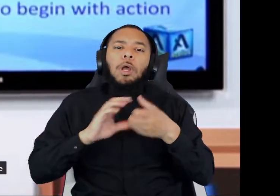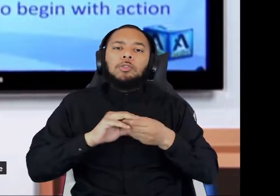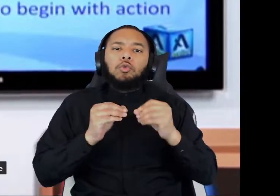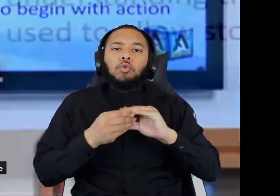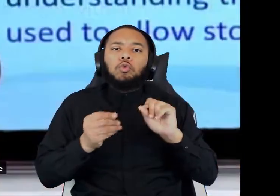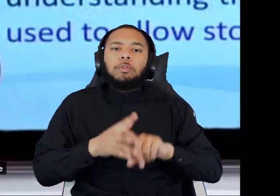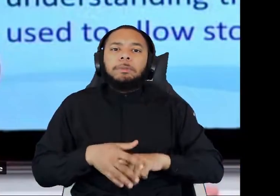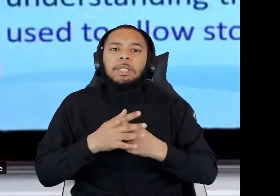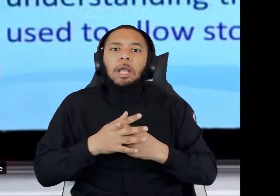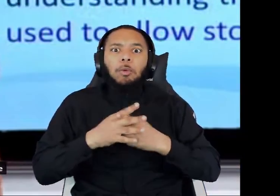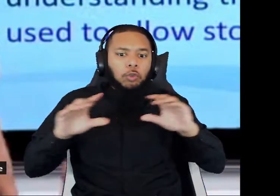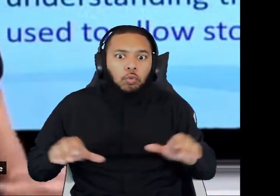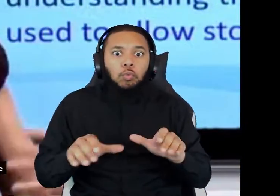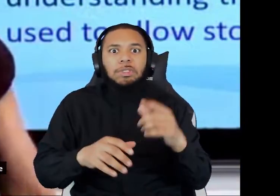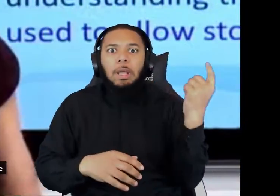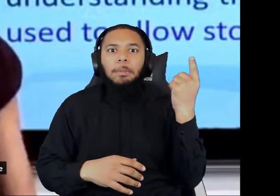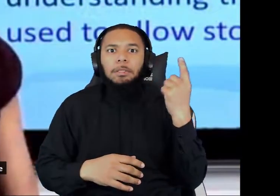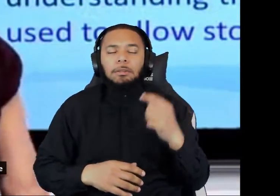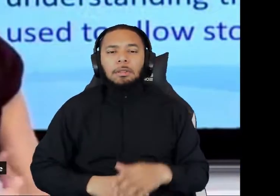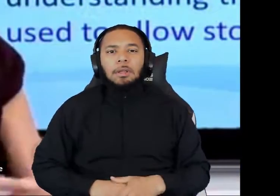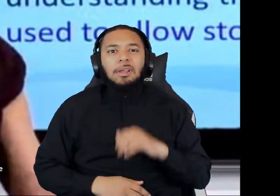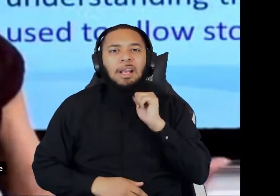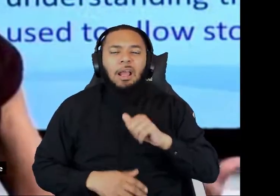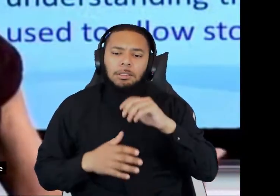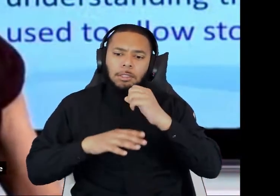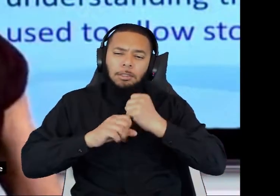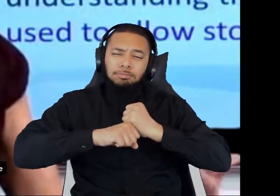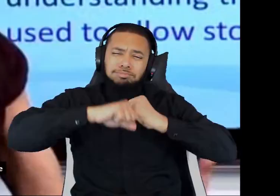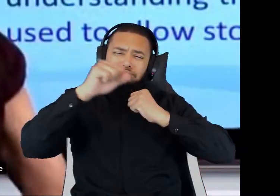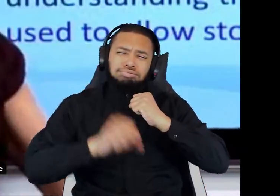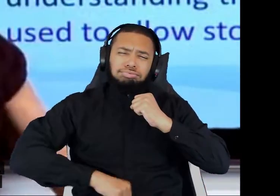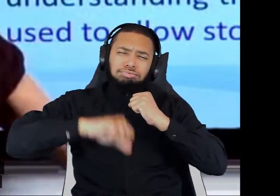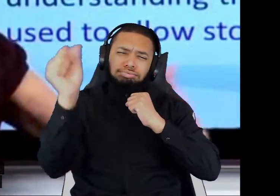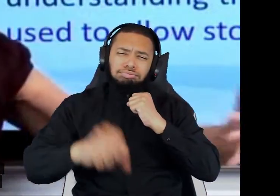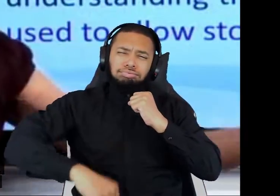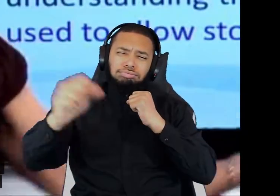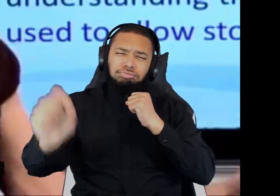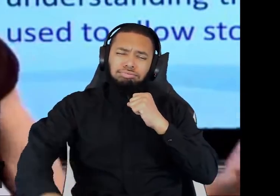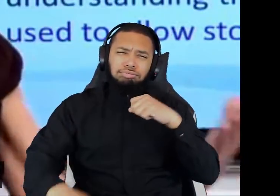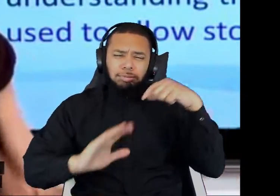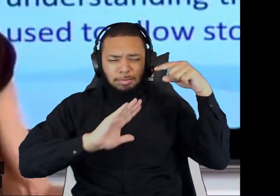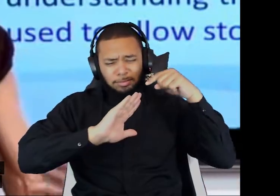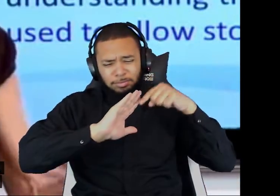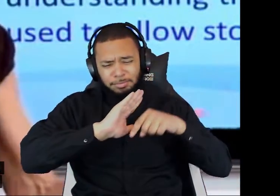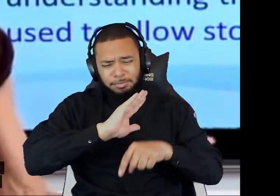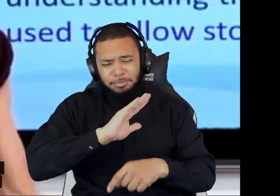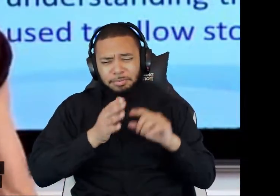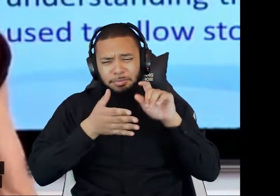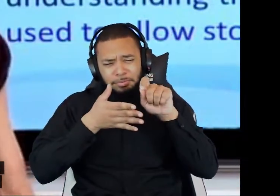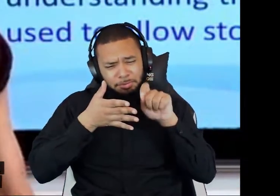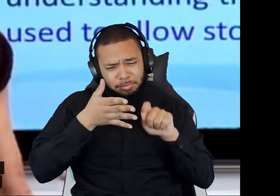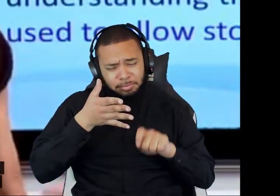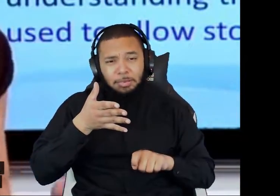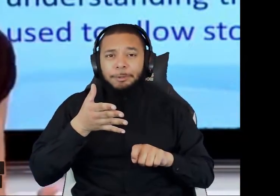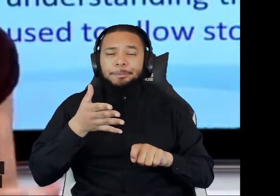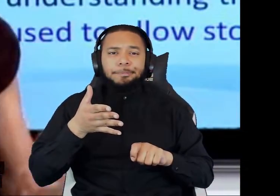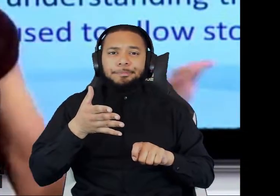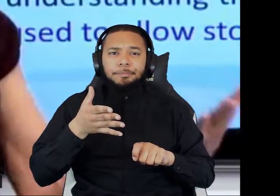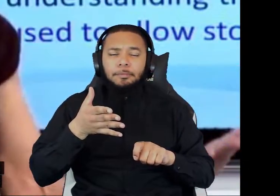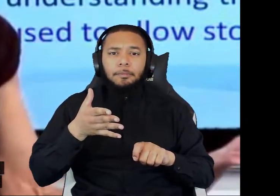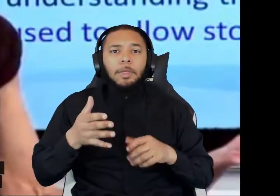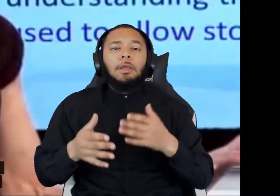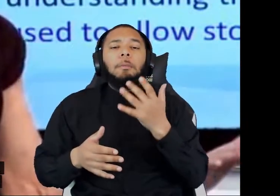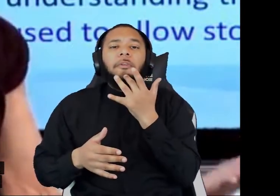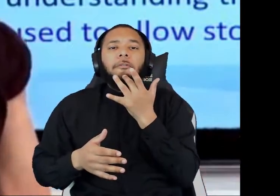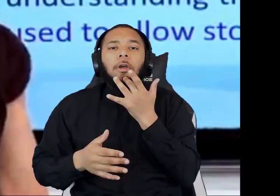with action. Instead of burdening the reader with a lot of detail, this is why I'm telling you the story, they'll just